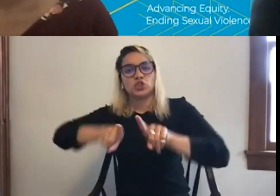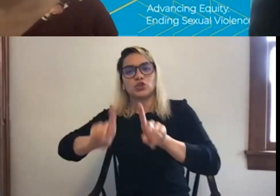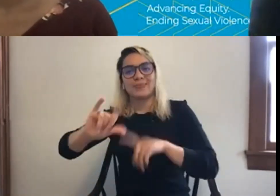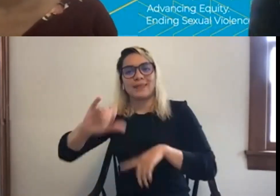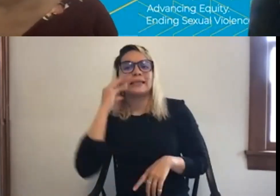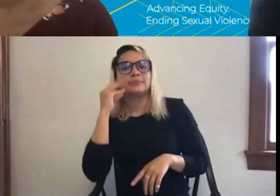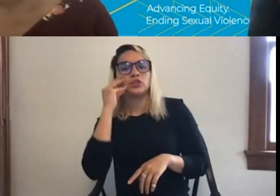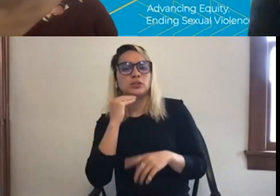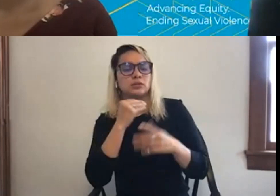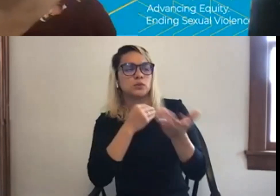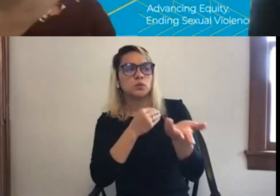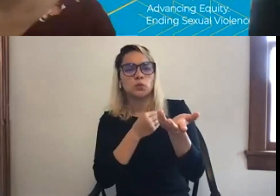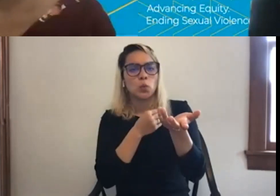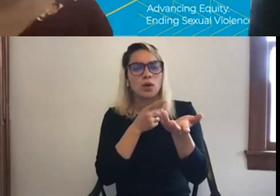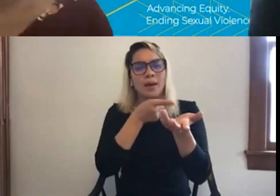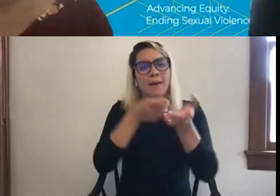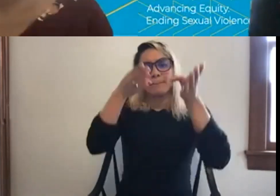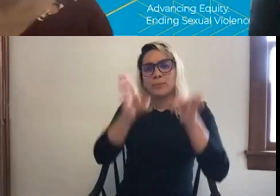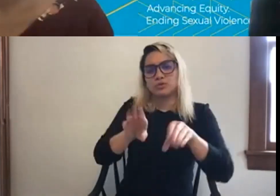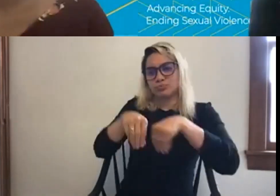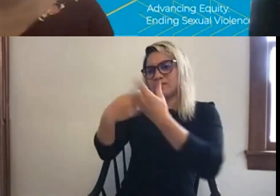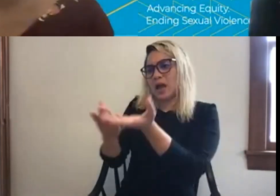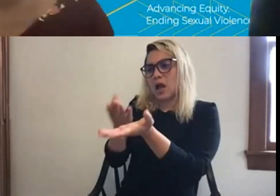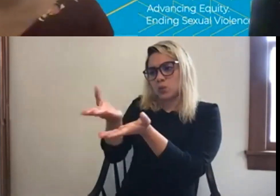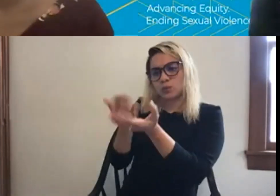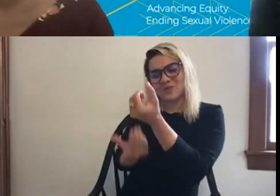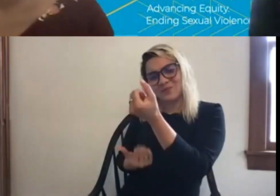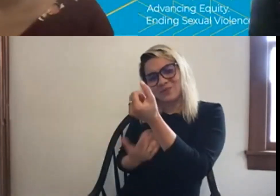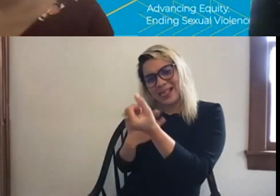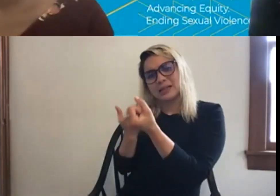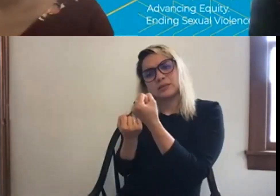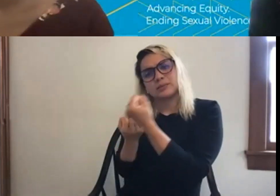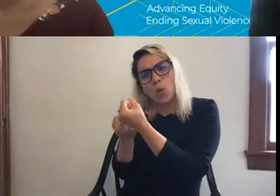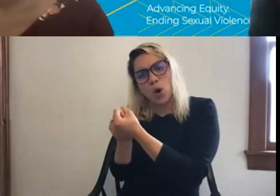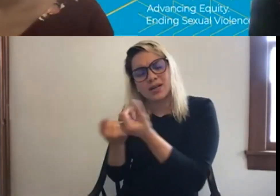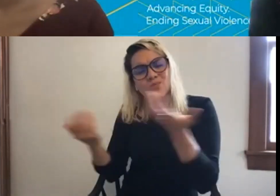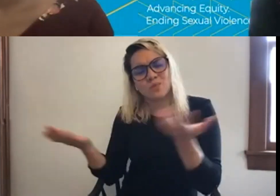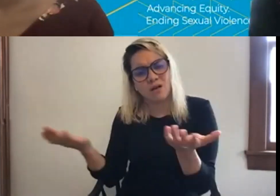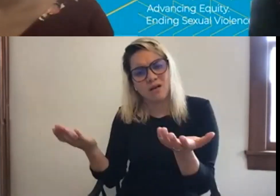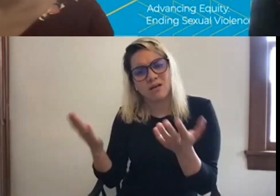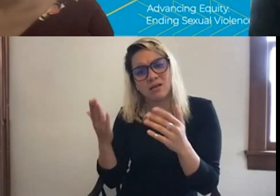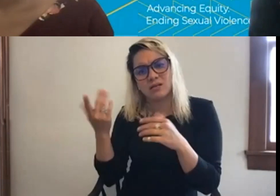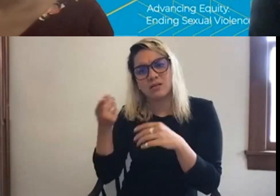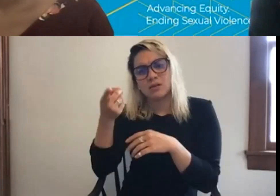the thing that you want to create? Yeah, I think that what